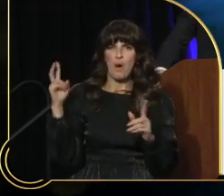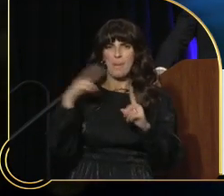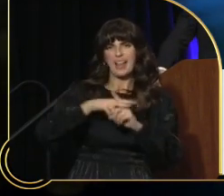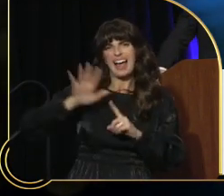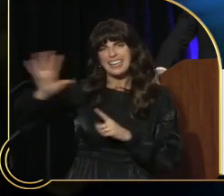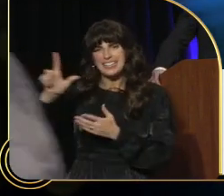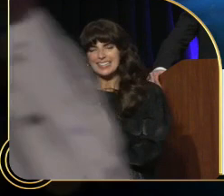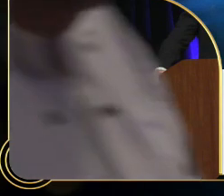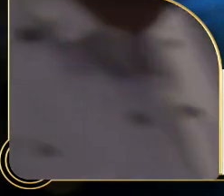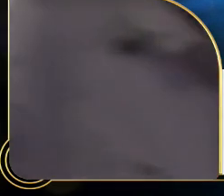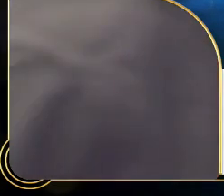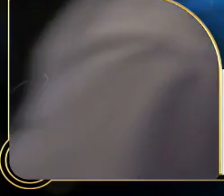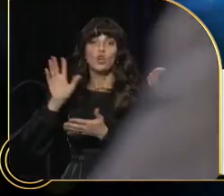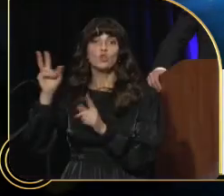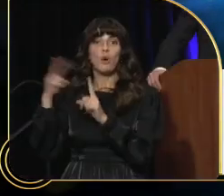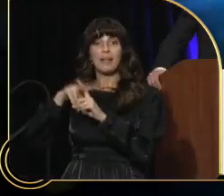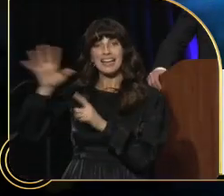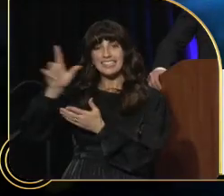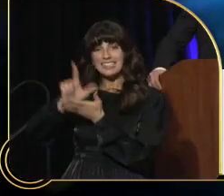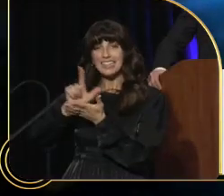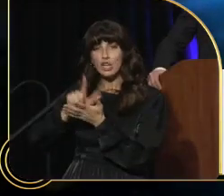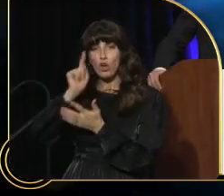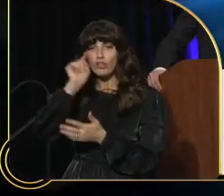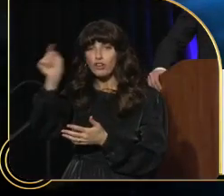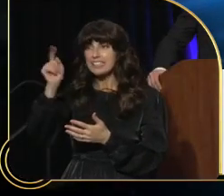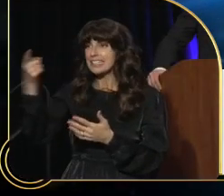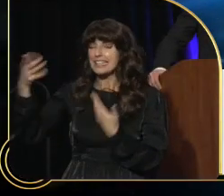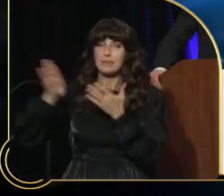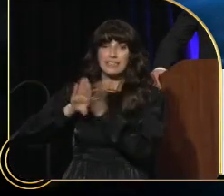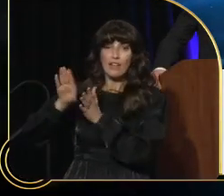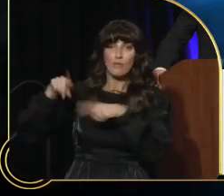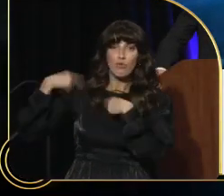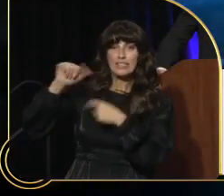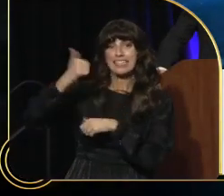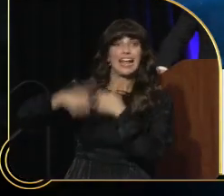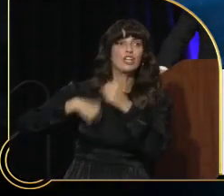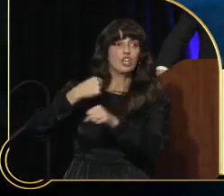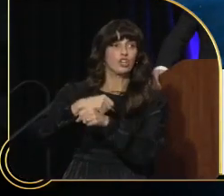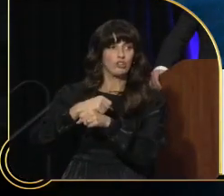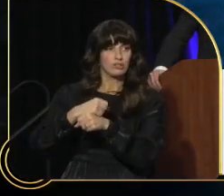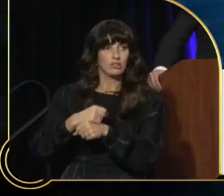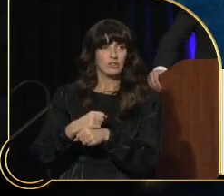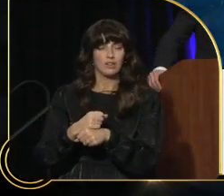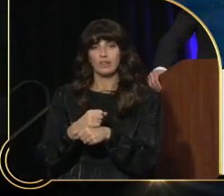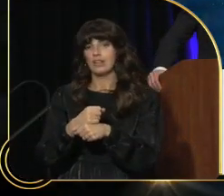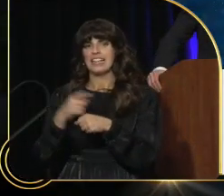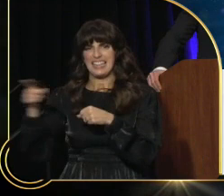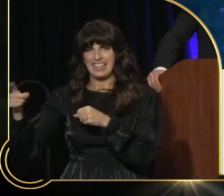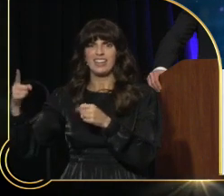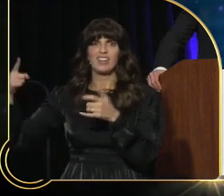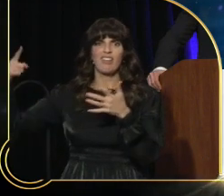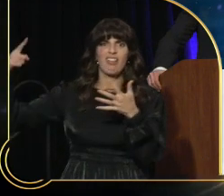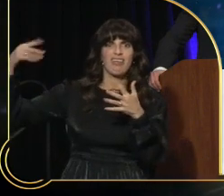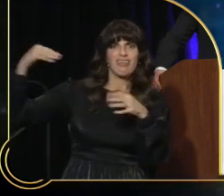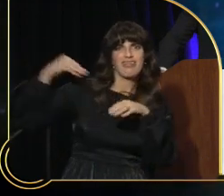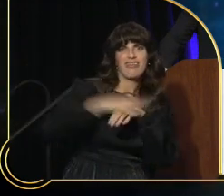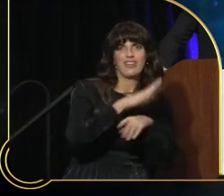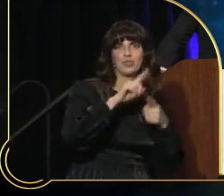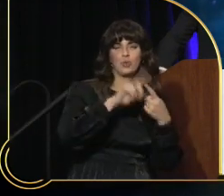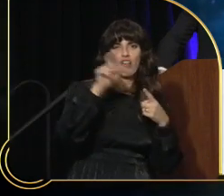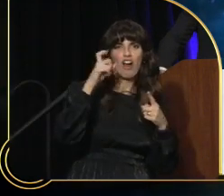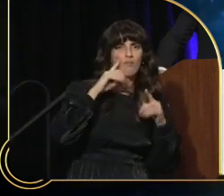developing basically in the legal wilderness for 10 years after Olmstead and bring them to the masses. And we did that.